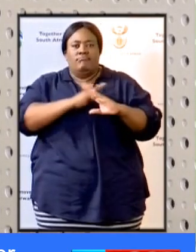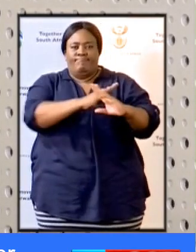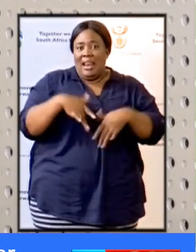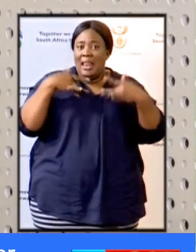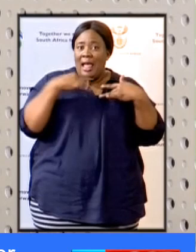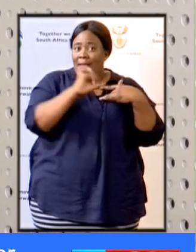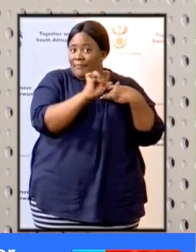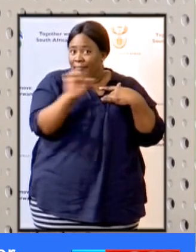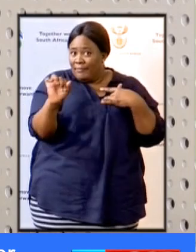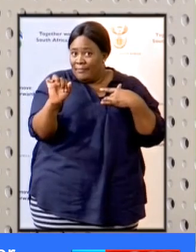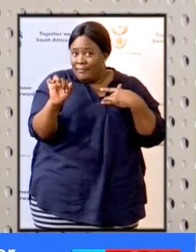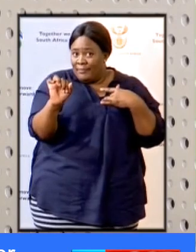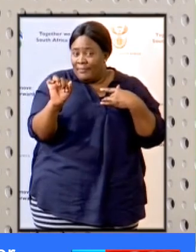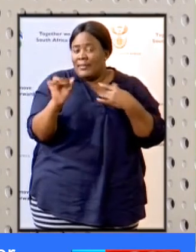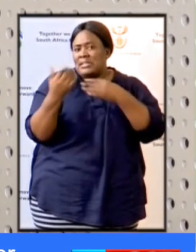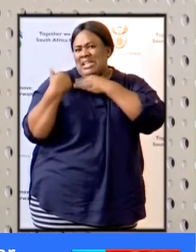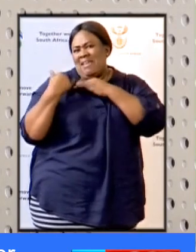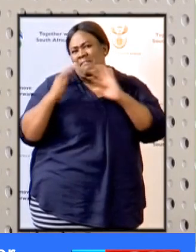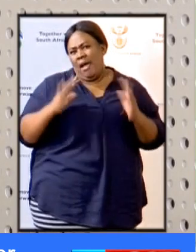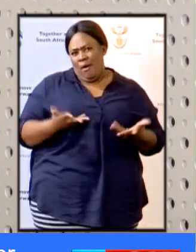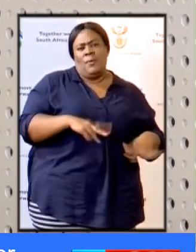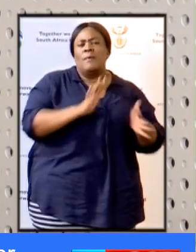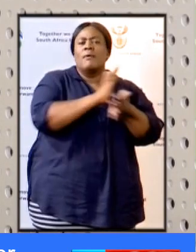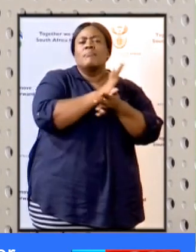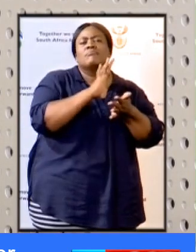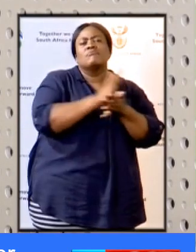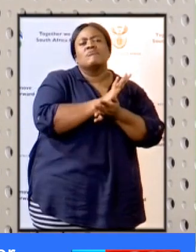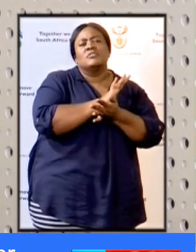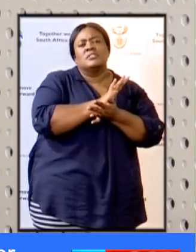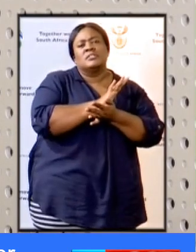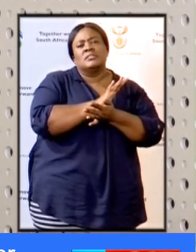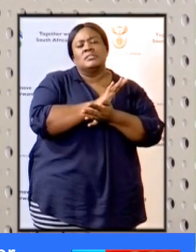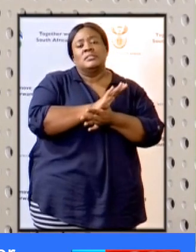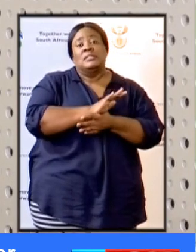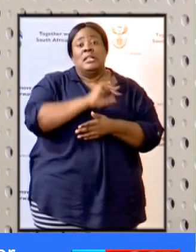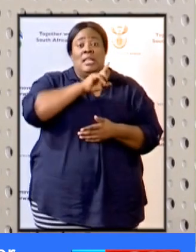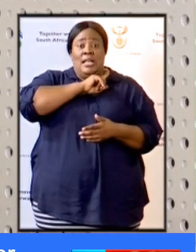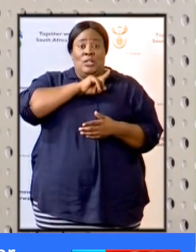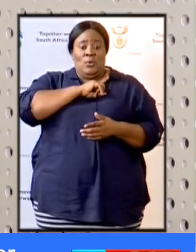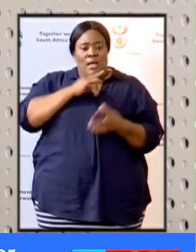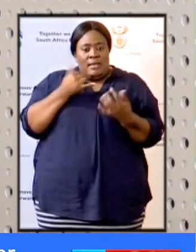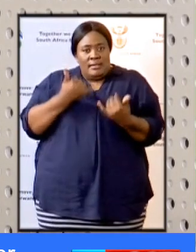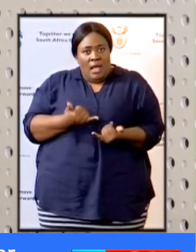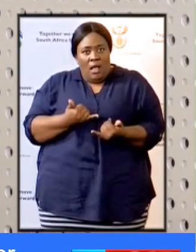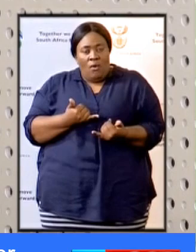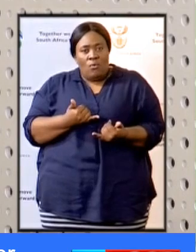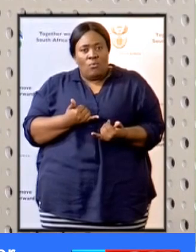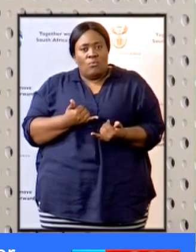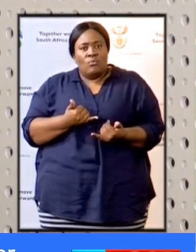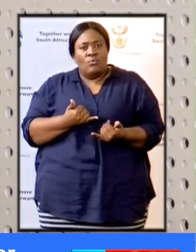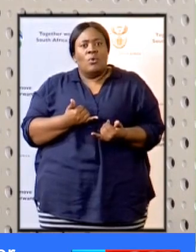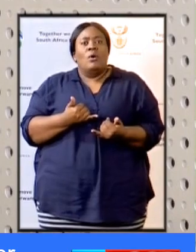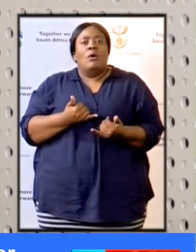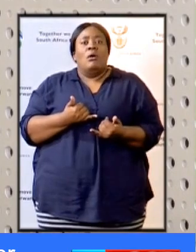wherever they find themselves. And that's why we are where we are. Probably